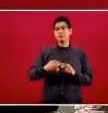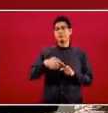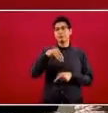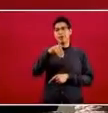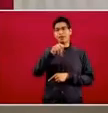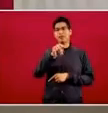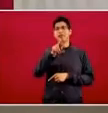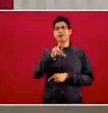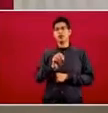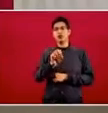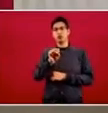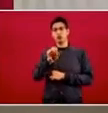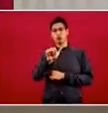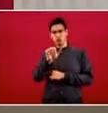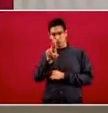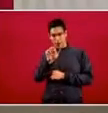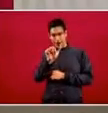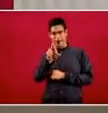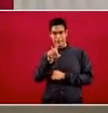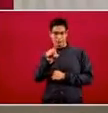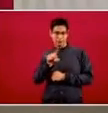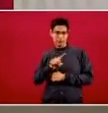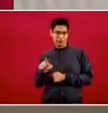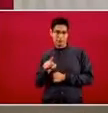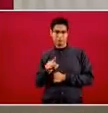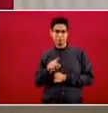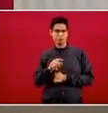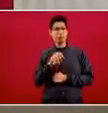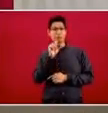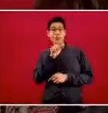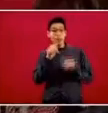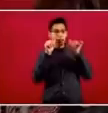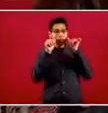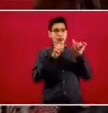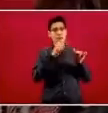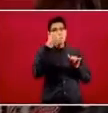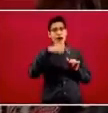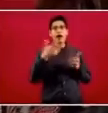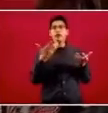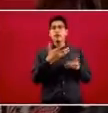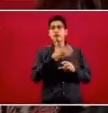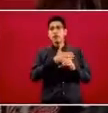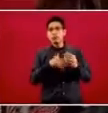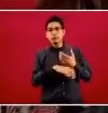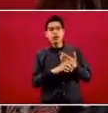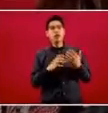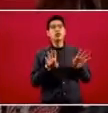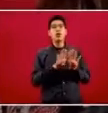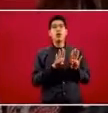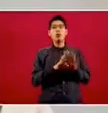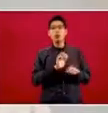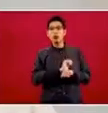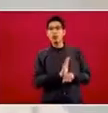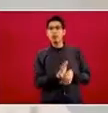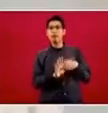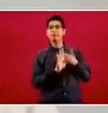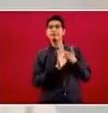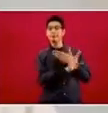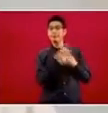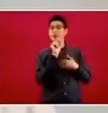that's about it, and we're all very ready to comply